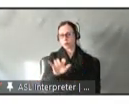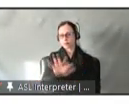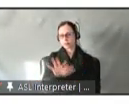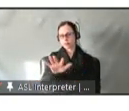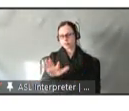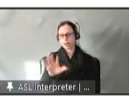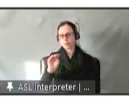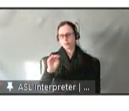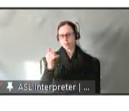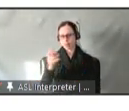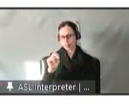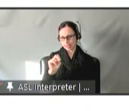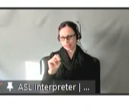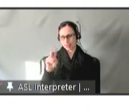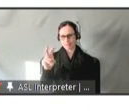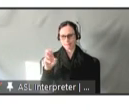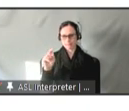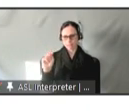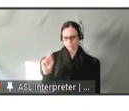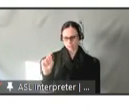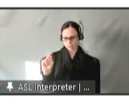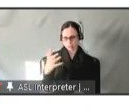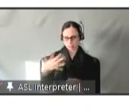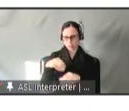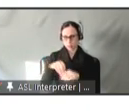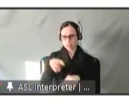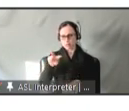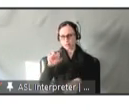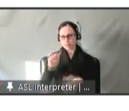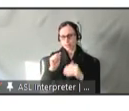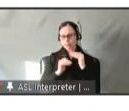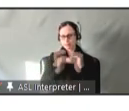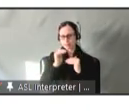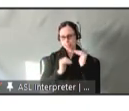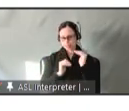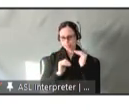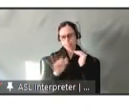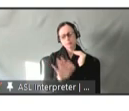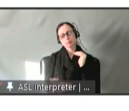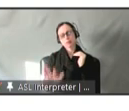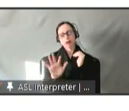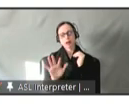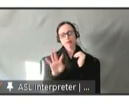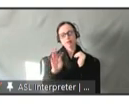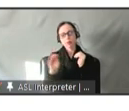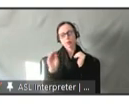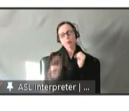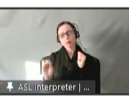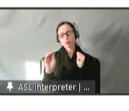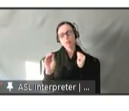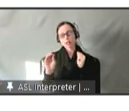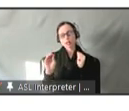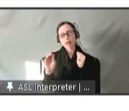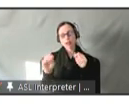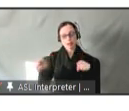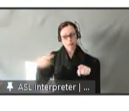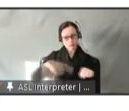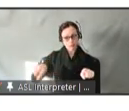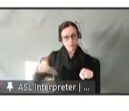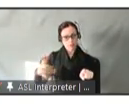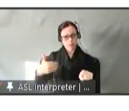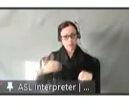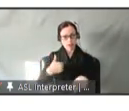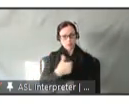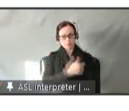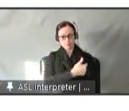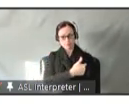million veterans within VA facilities, with about 40% of those receiving an